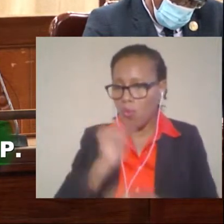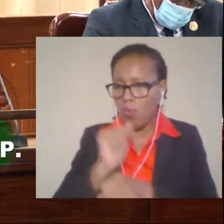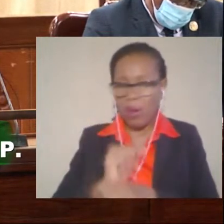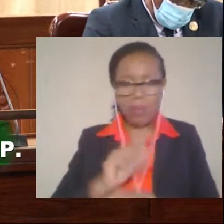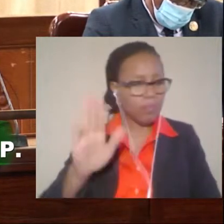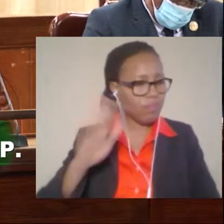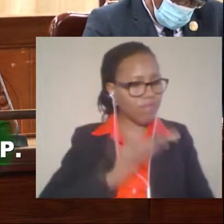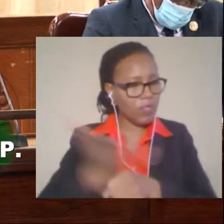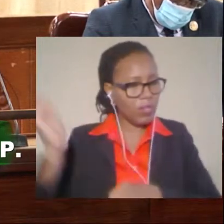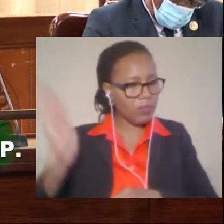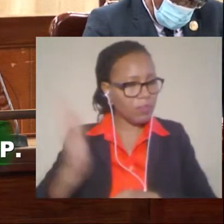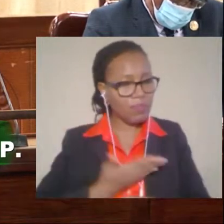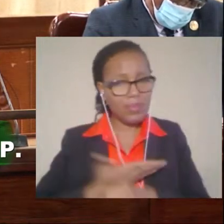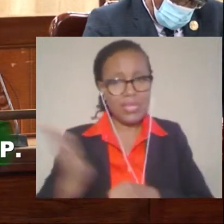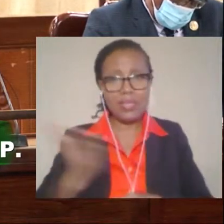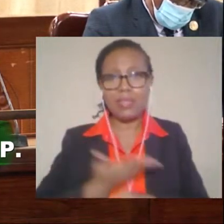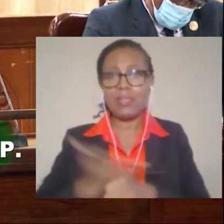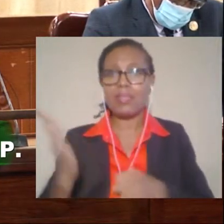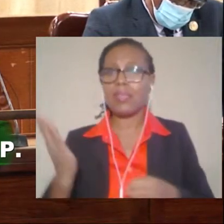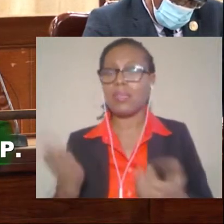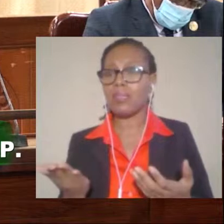within the bowels of this ministry.